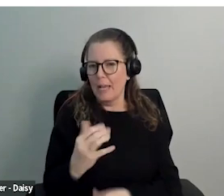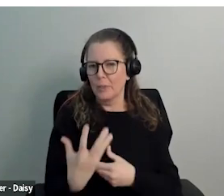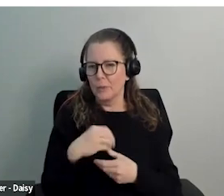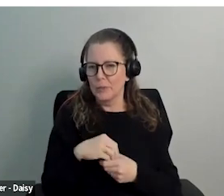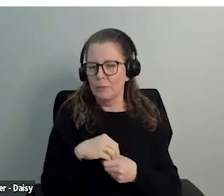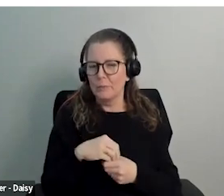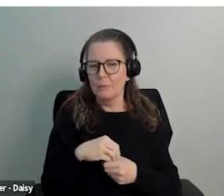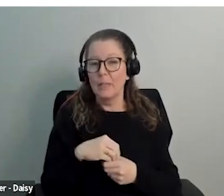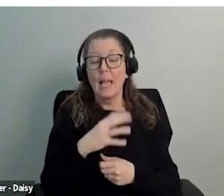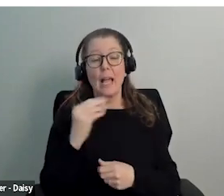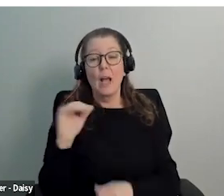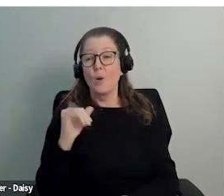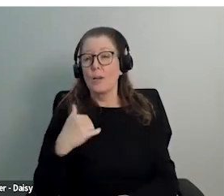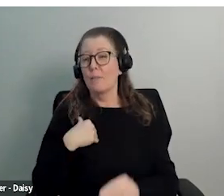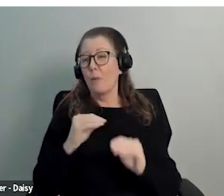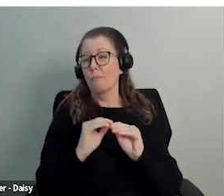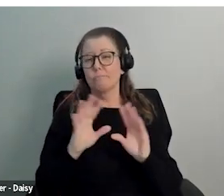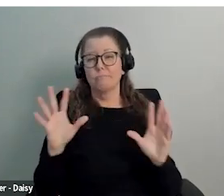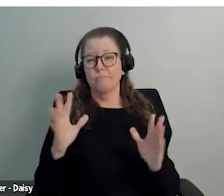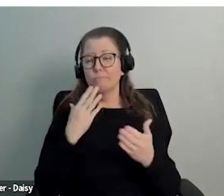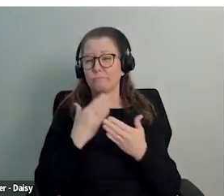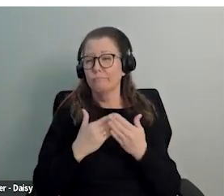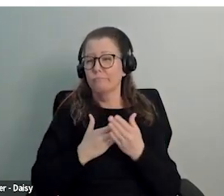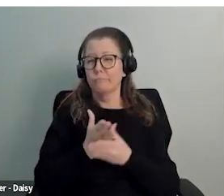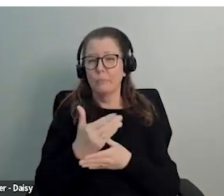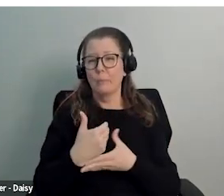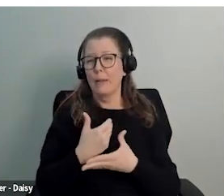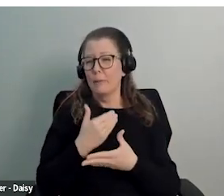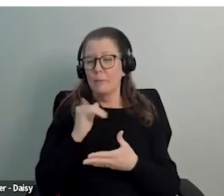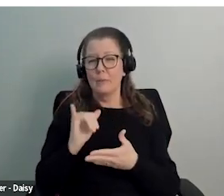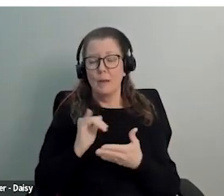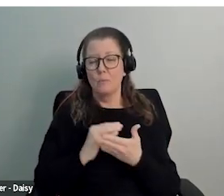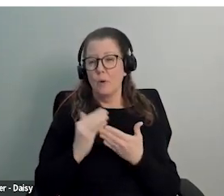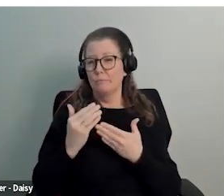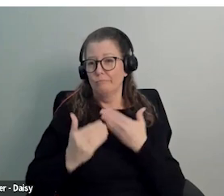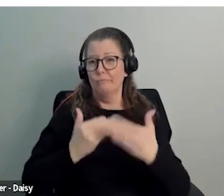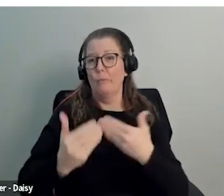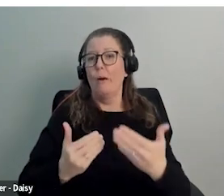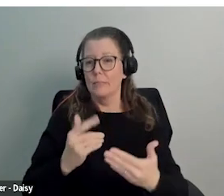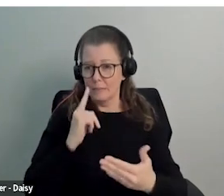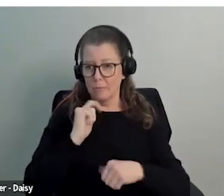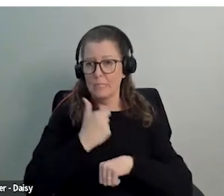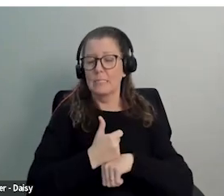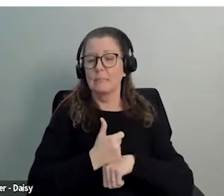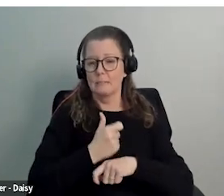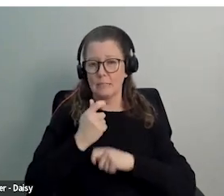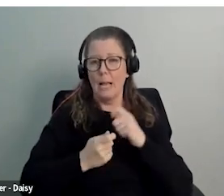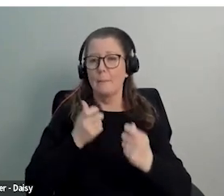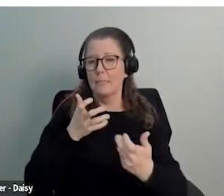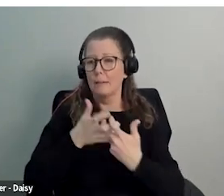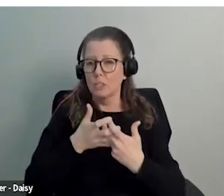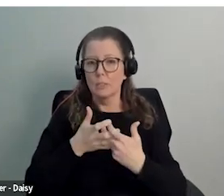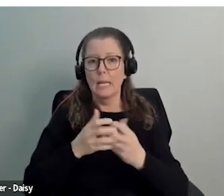employers have a transparent, well-documented process for requesting and implementing accommodations. This includes clear